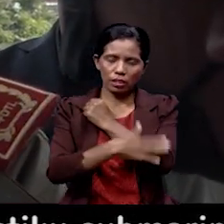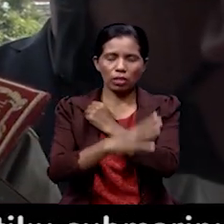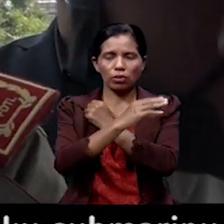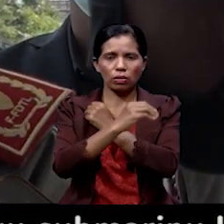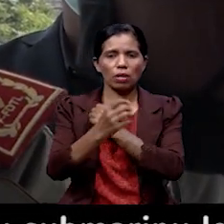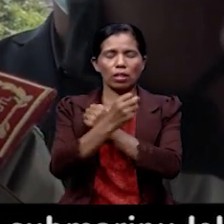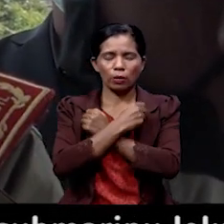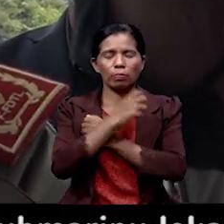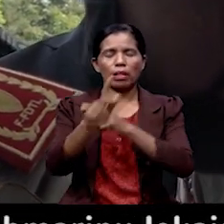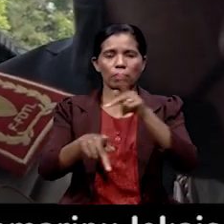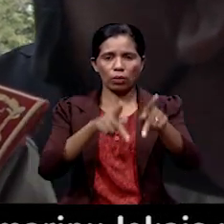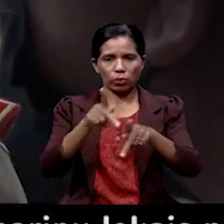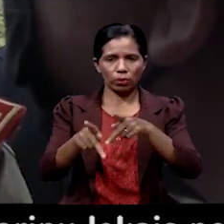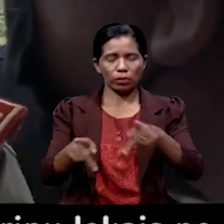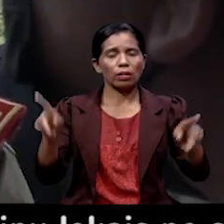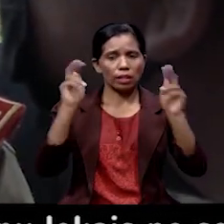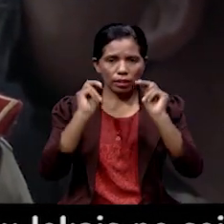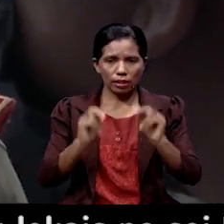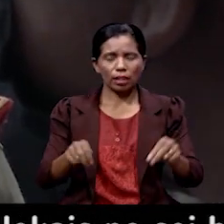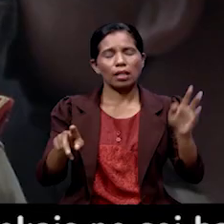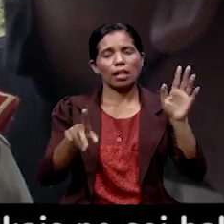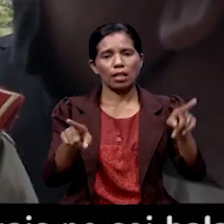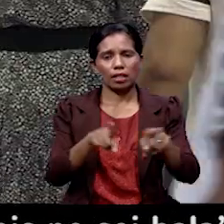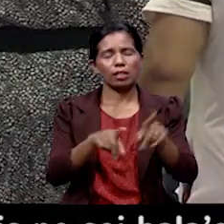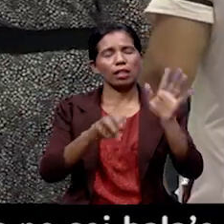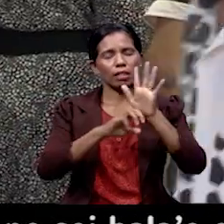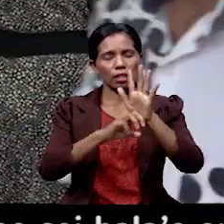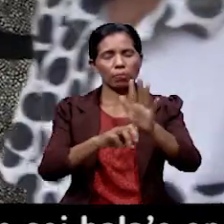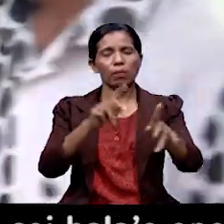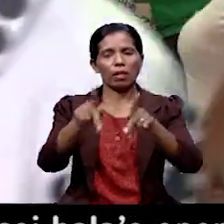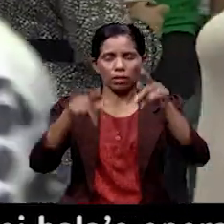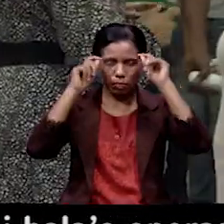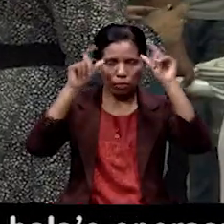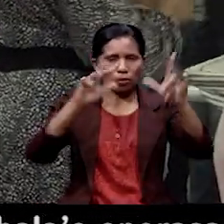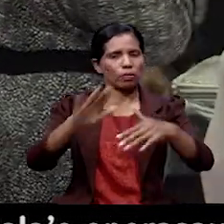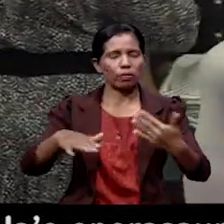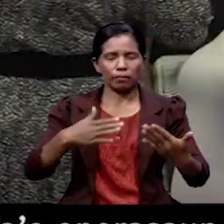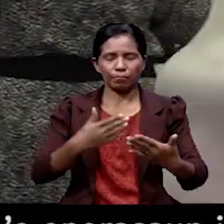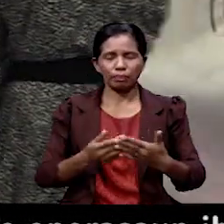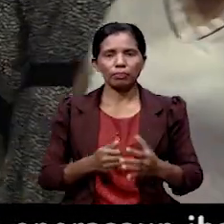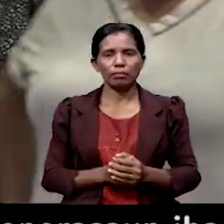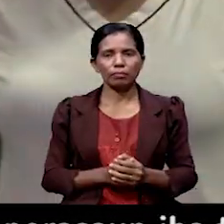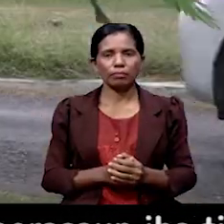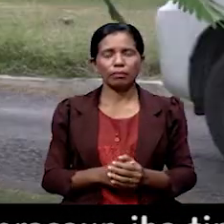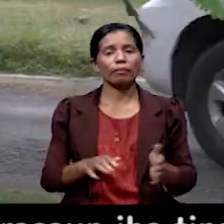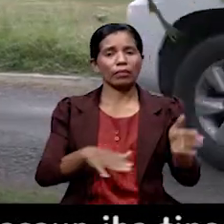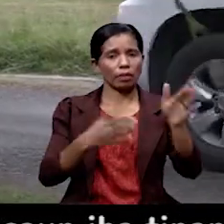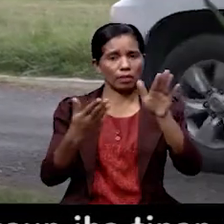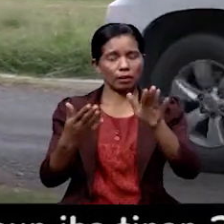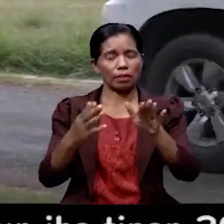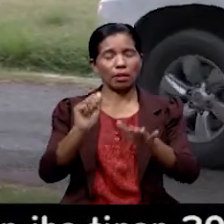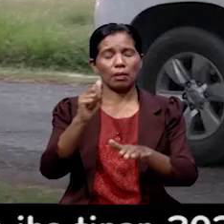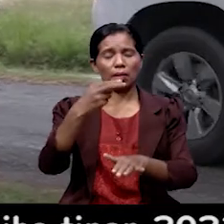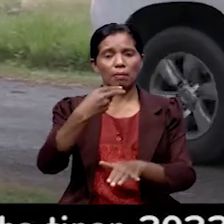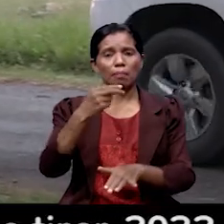exemplo ba Timor Leste. Saudoso Ma’Huno BuKar Karathayano hakutu isi a sexta lorong